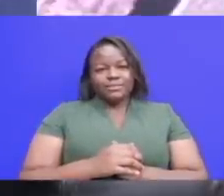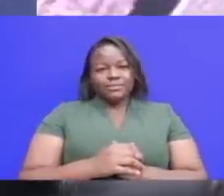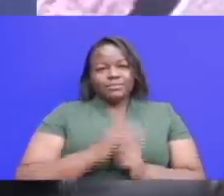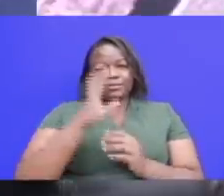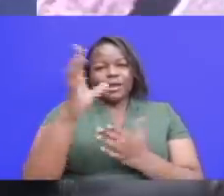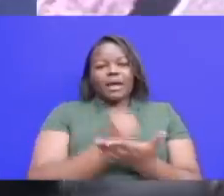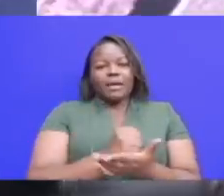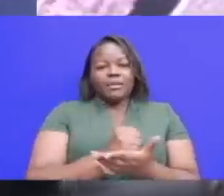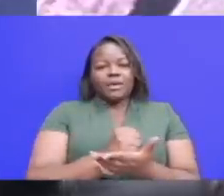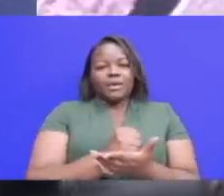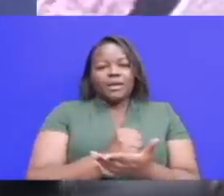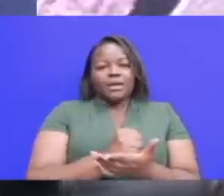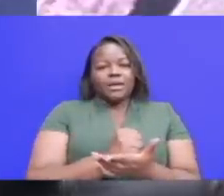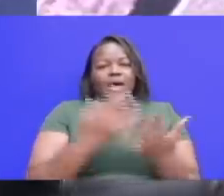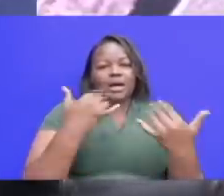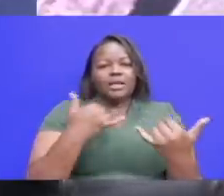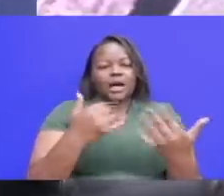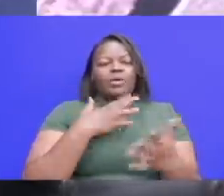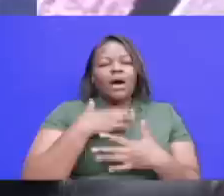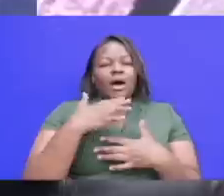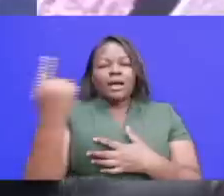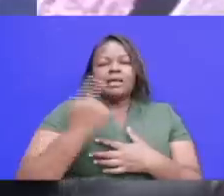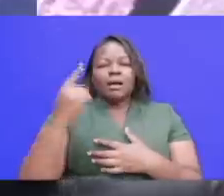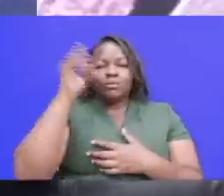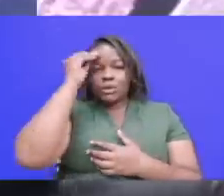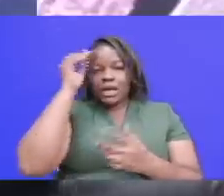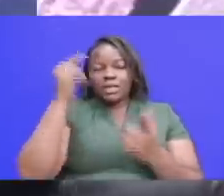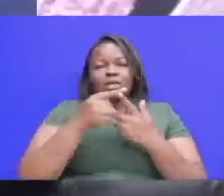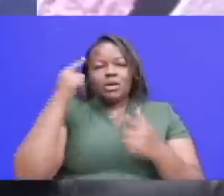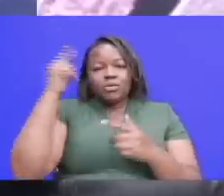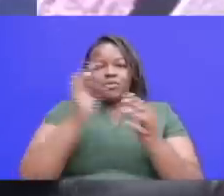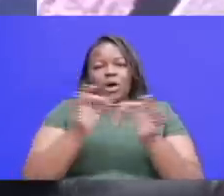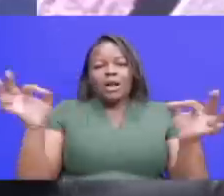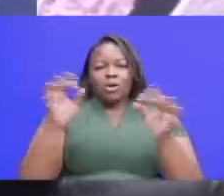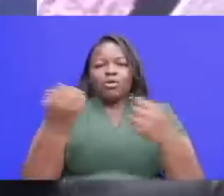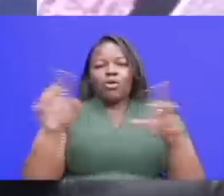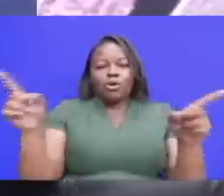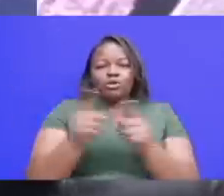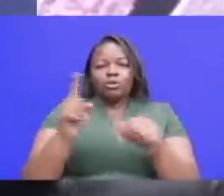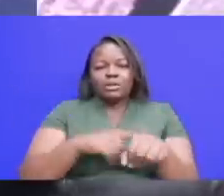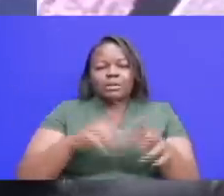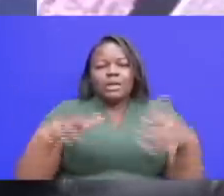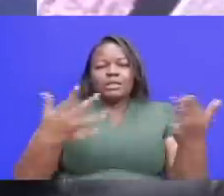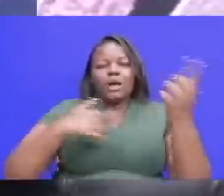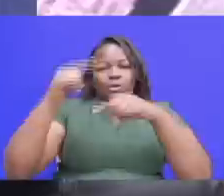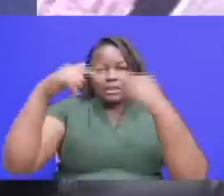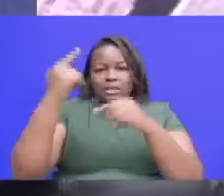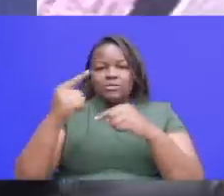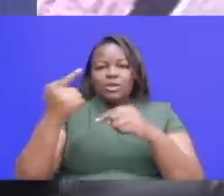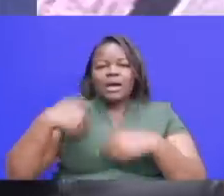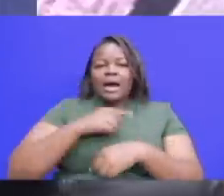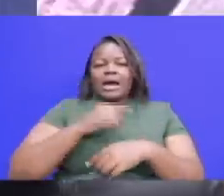to learn in my long or short life that I have that it is not how successful we are in life, but it is how faithful we